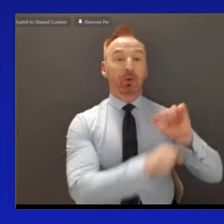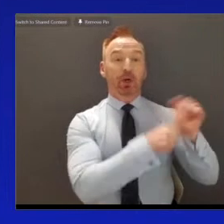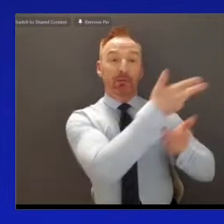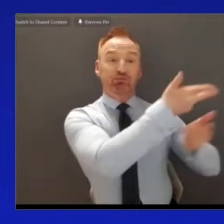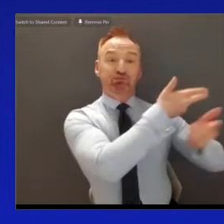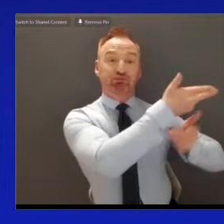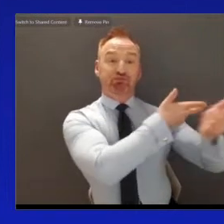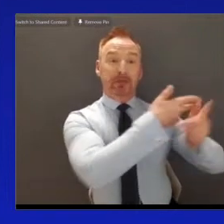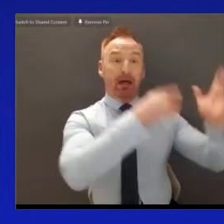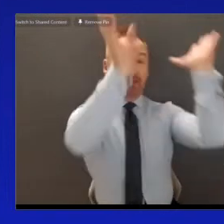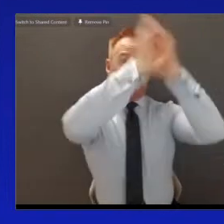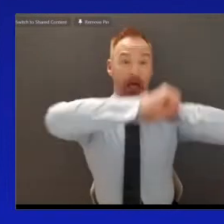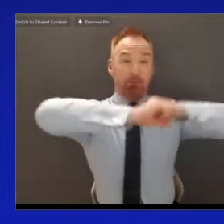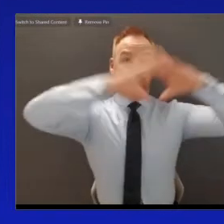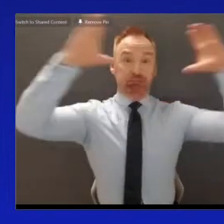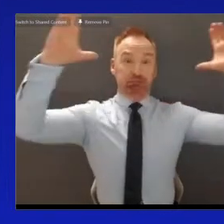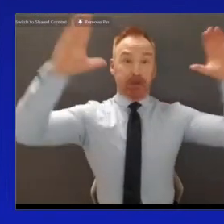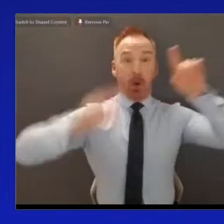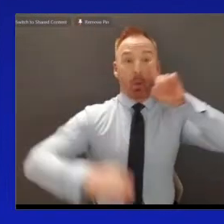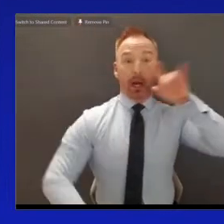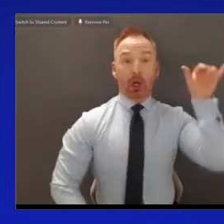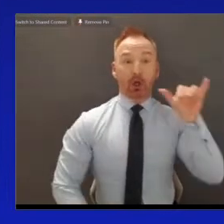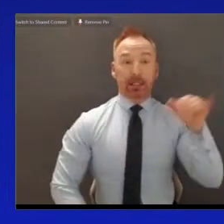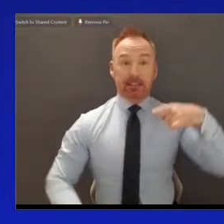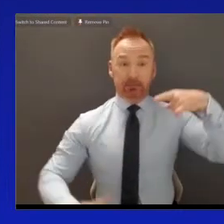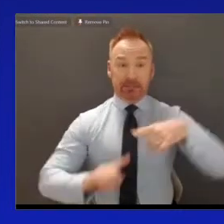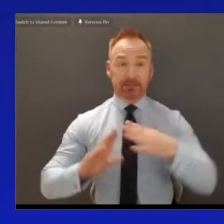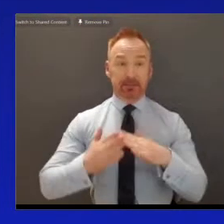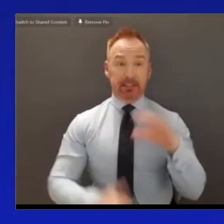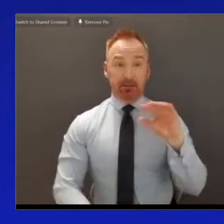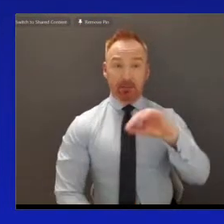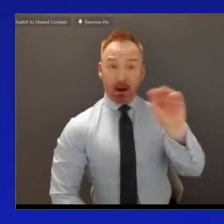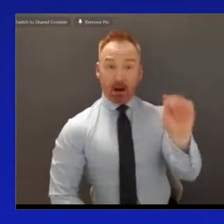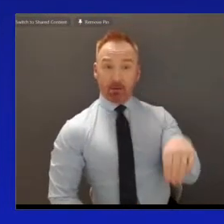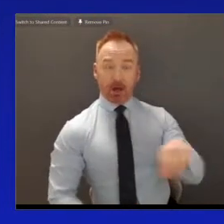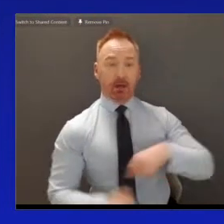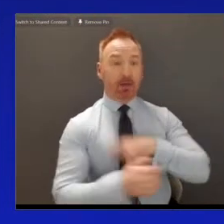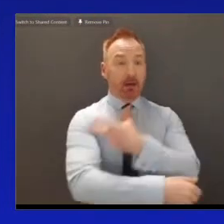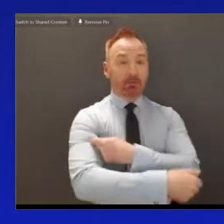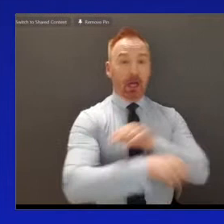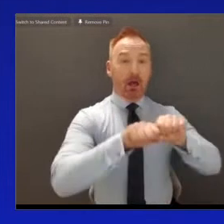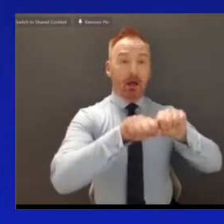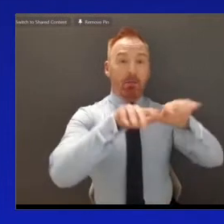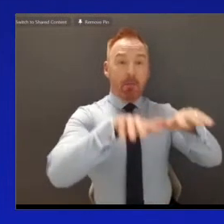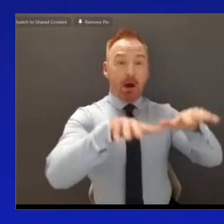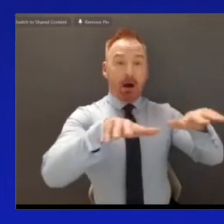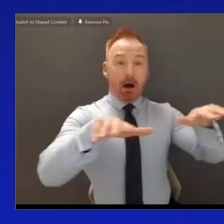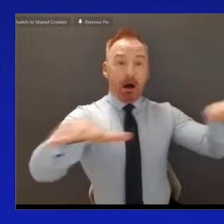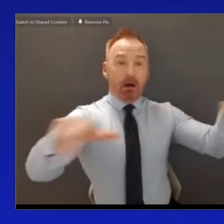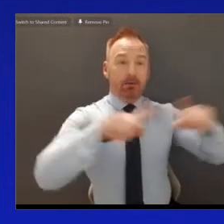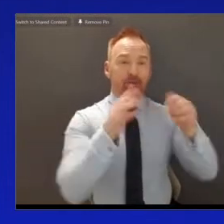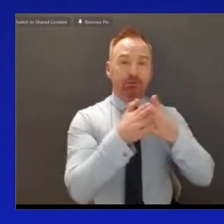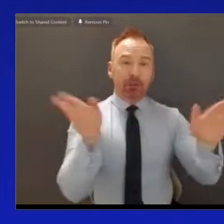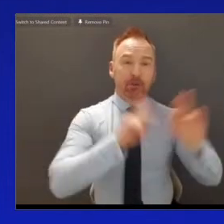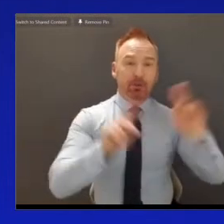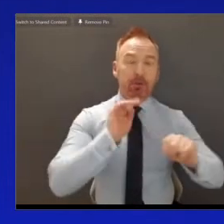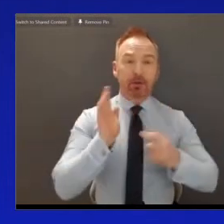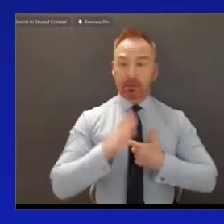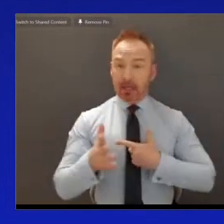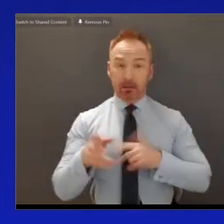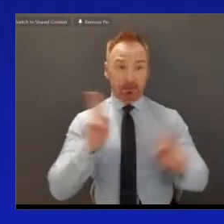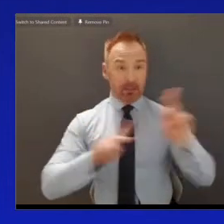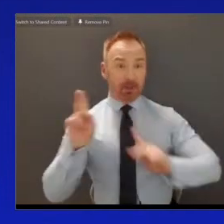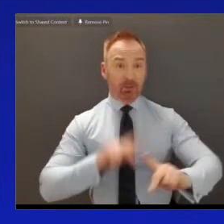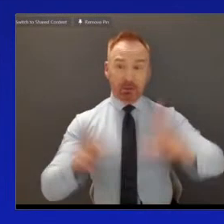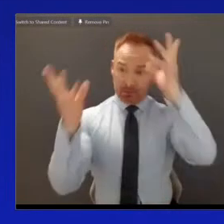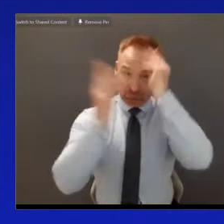look like for Ottawa. Once it is time to roll out vaccines to a broader population, we will communicate to residents and let them know